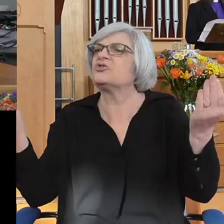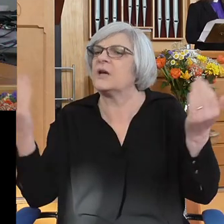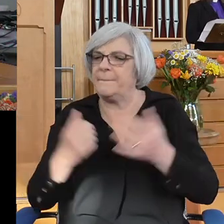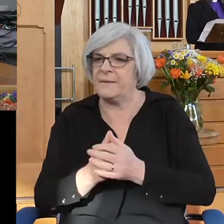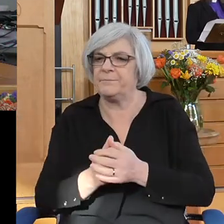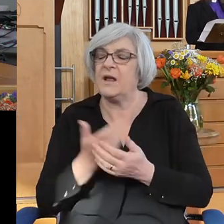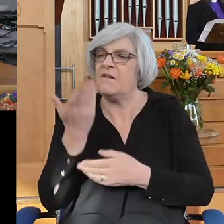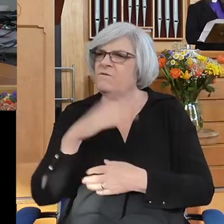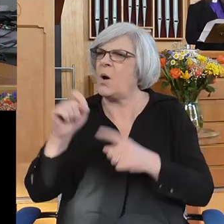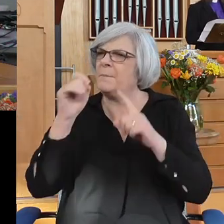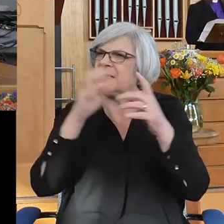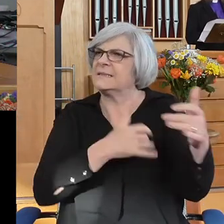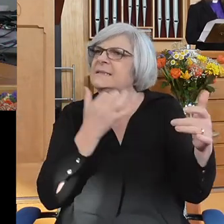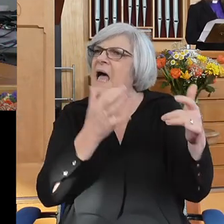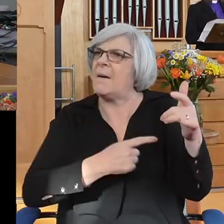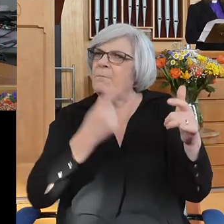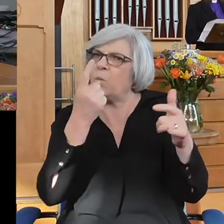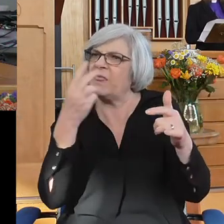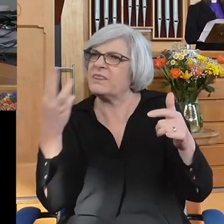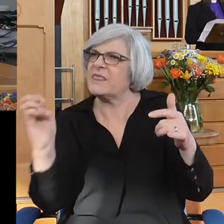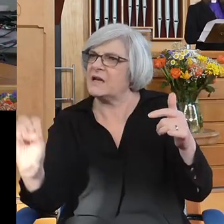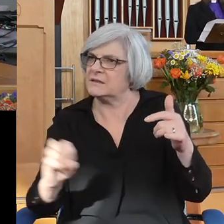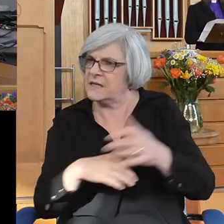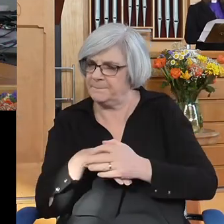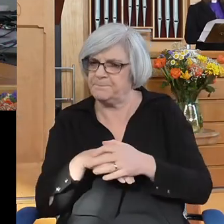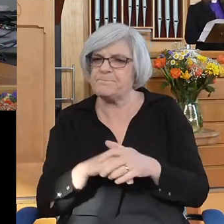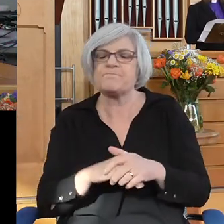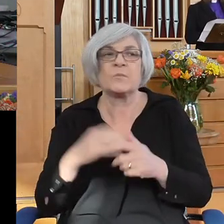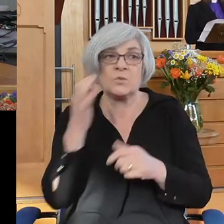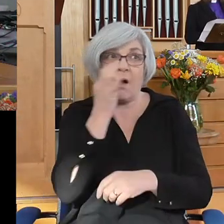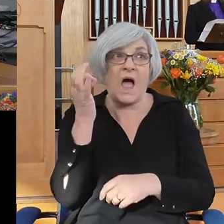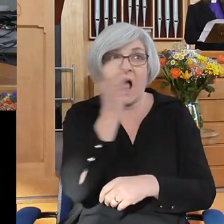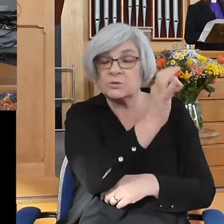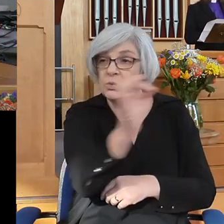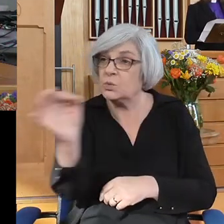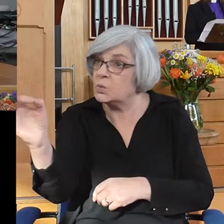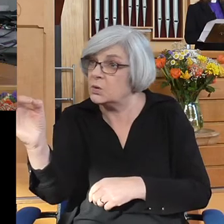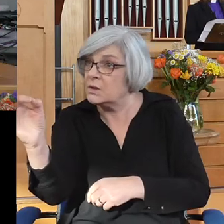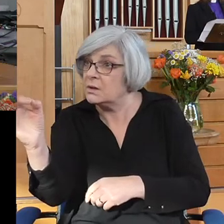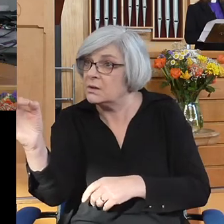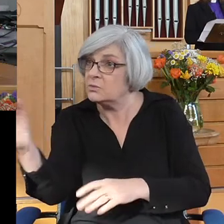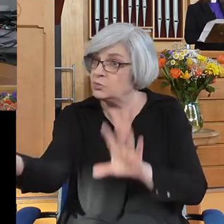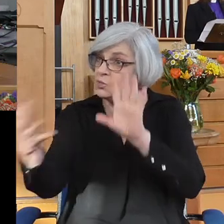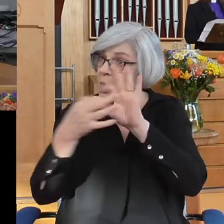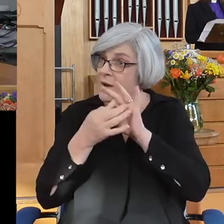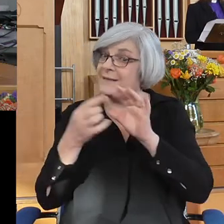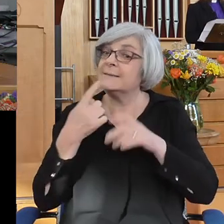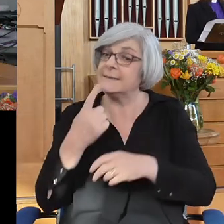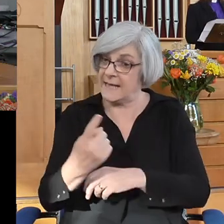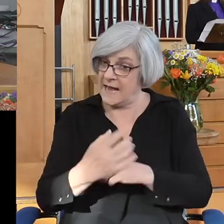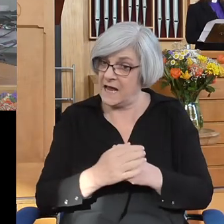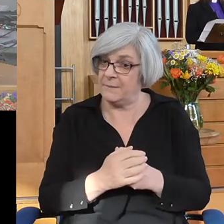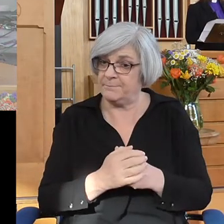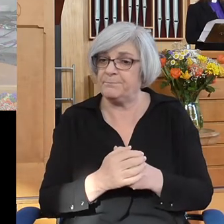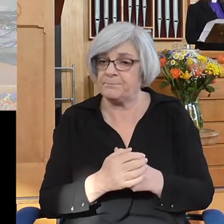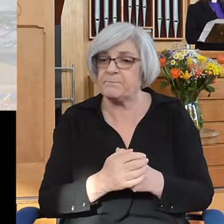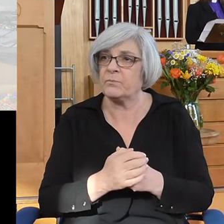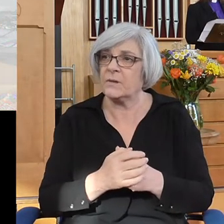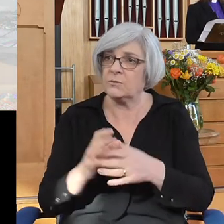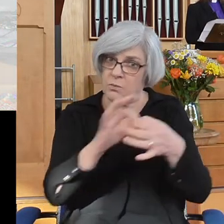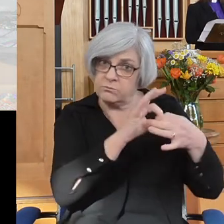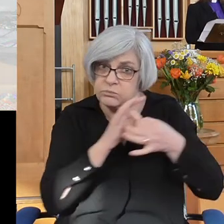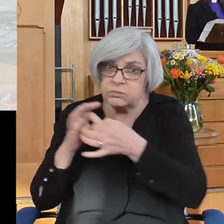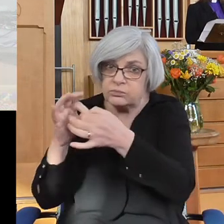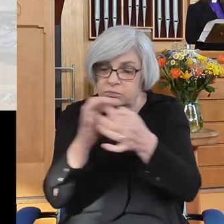from Psalm 130, and I invite you to join with me in saying these words from Psalm 130 as a